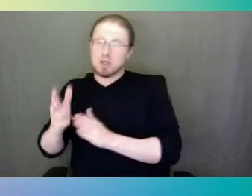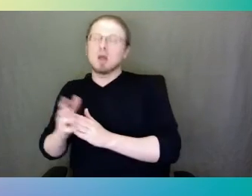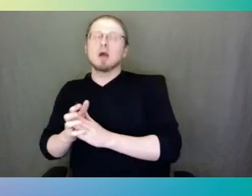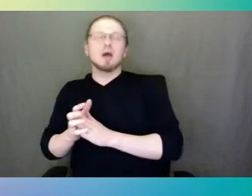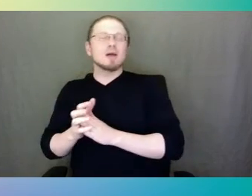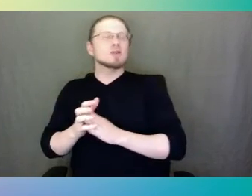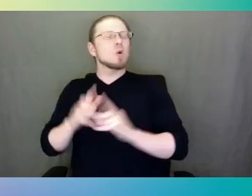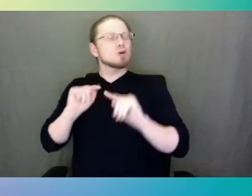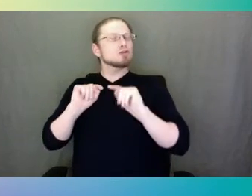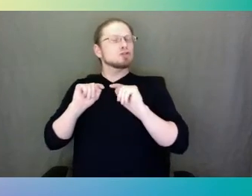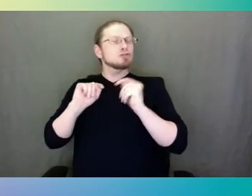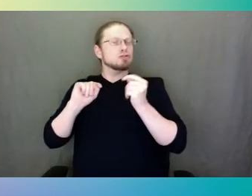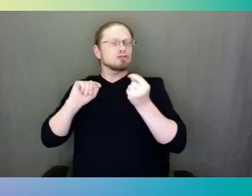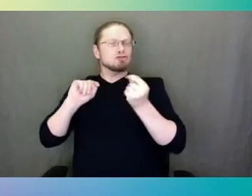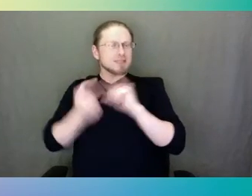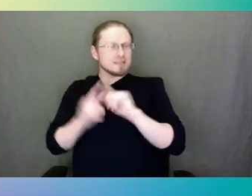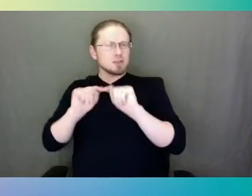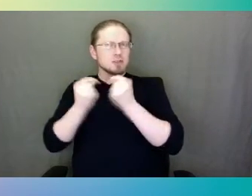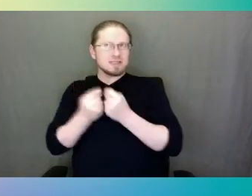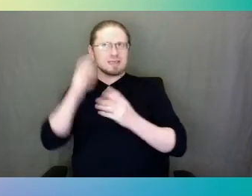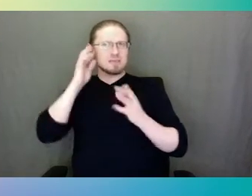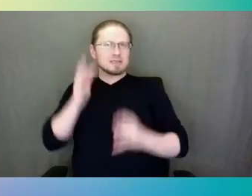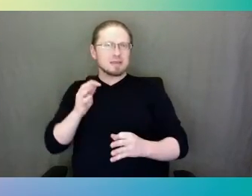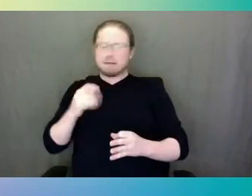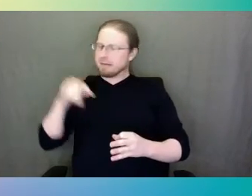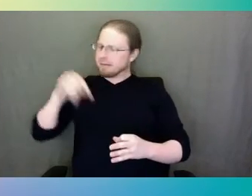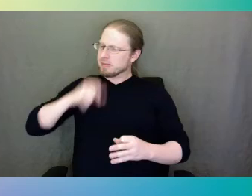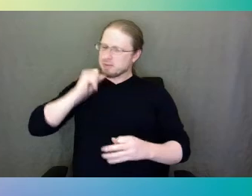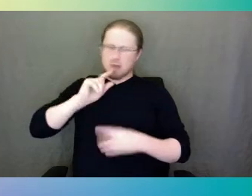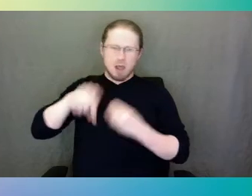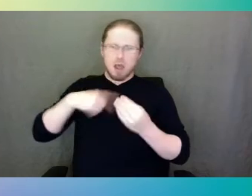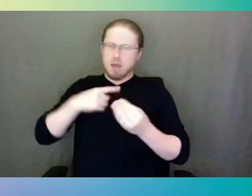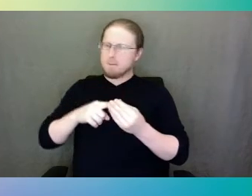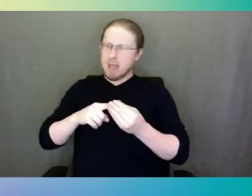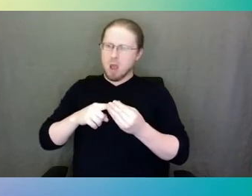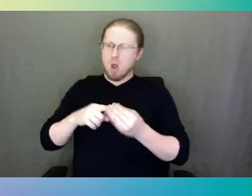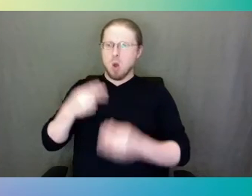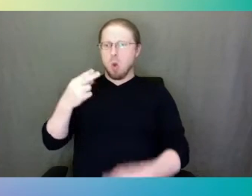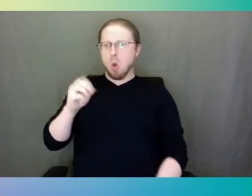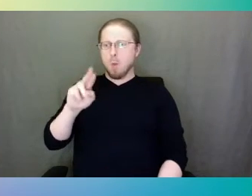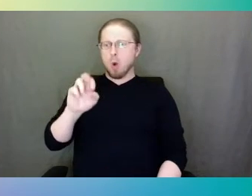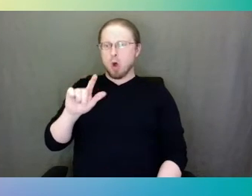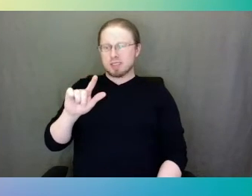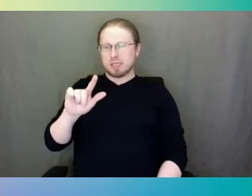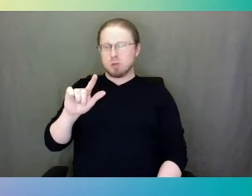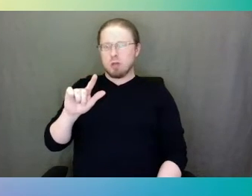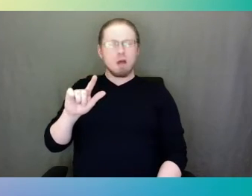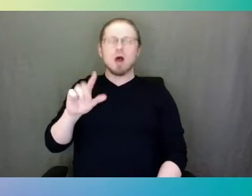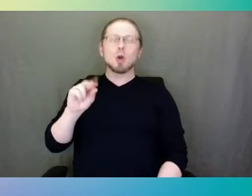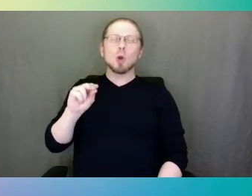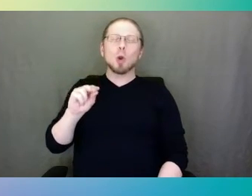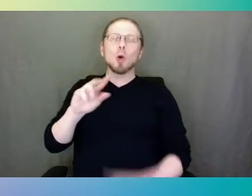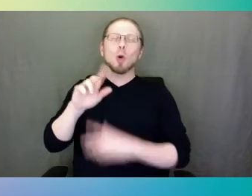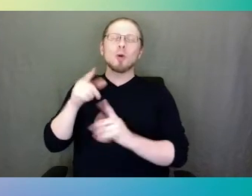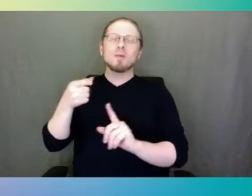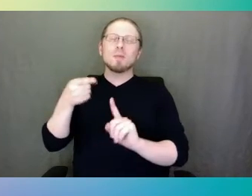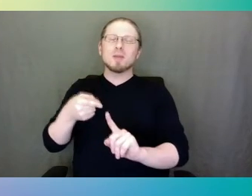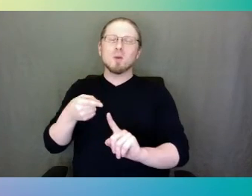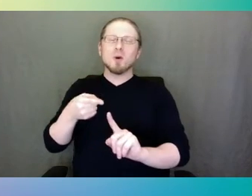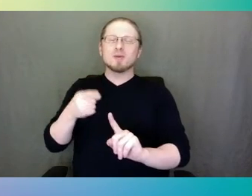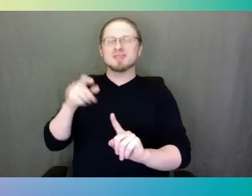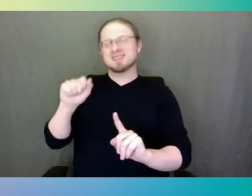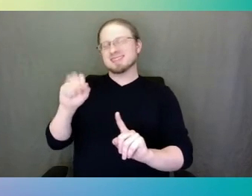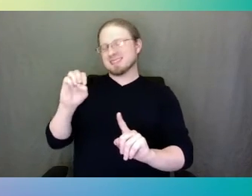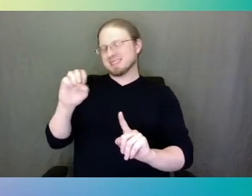not about homosexuals. This was about sexual perverts. So that's how they changed it. And